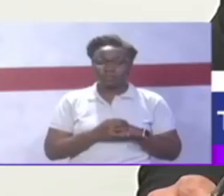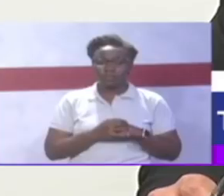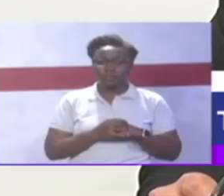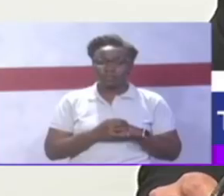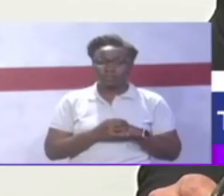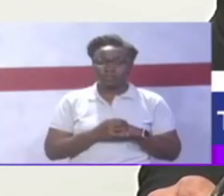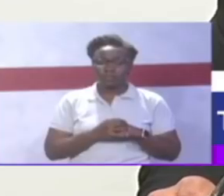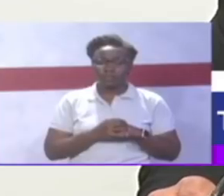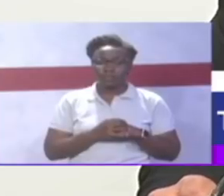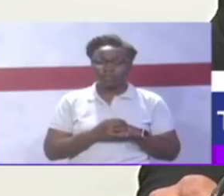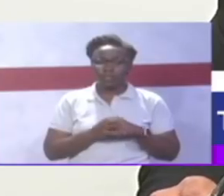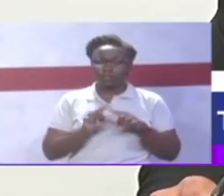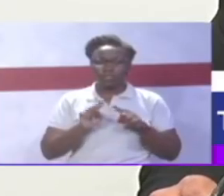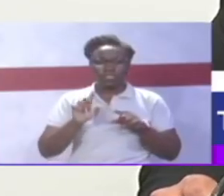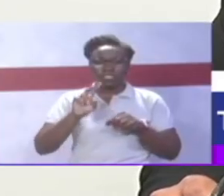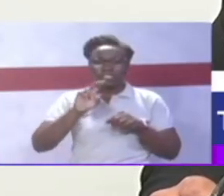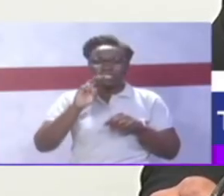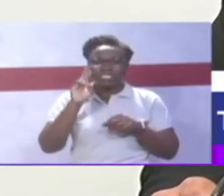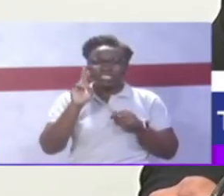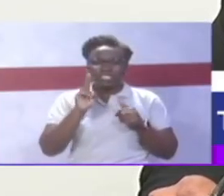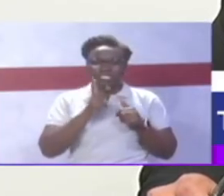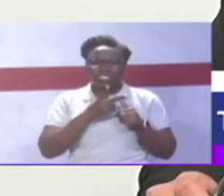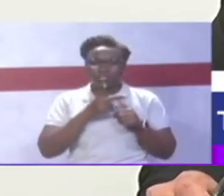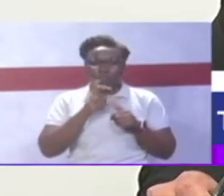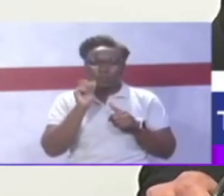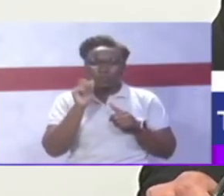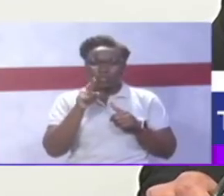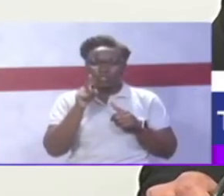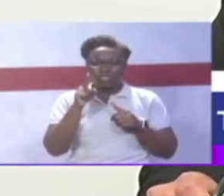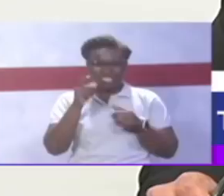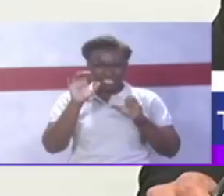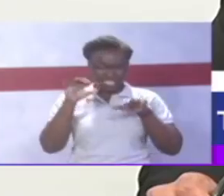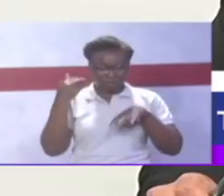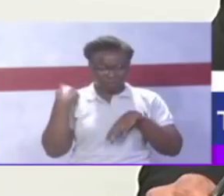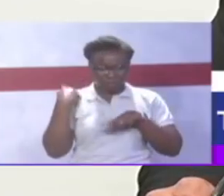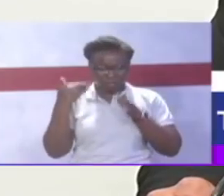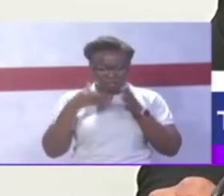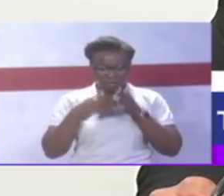if you could remind me of the second half of your last question, Richard?